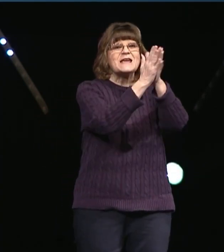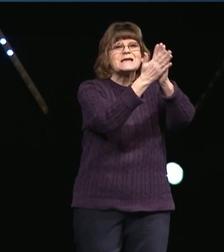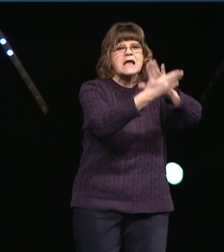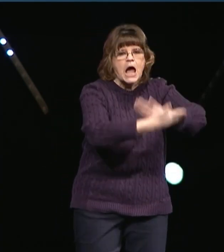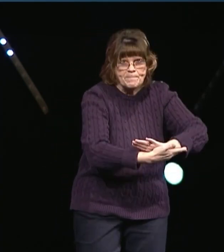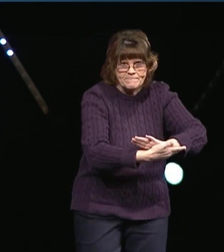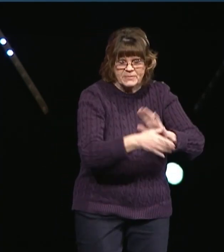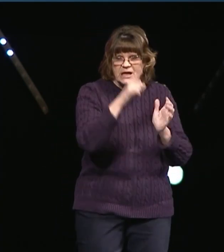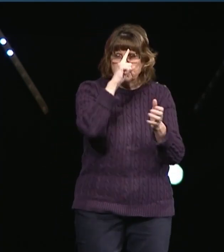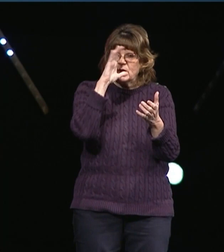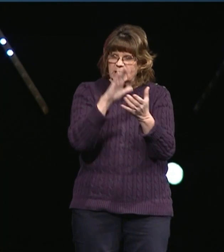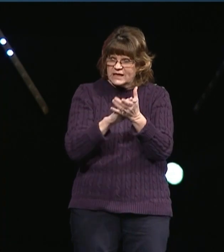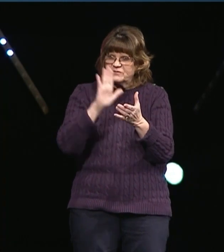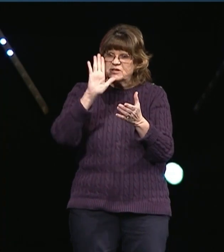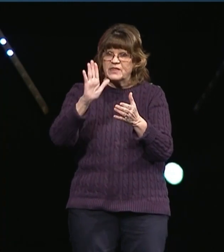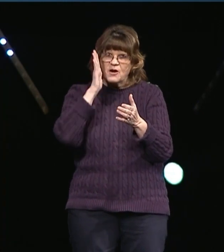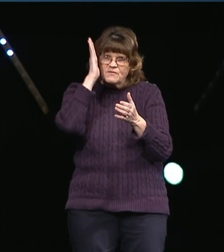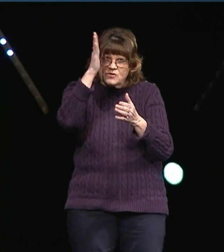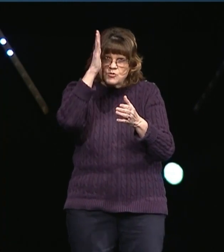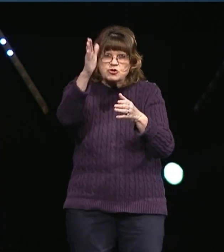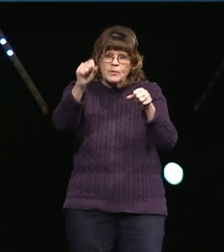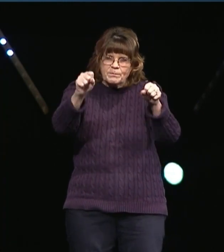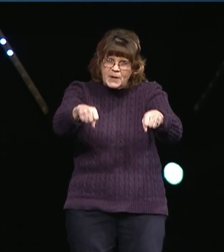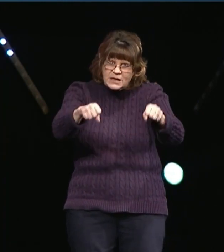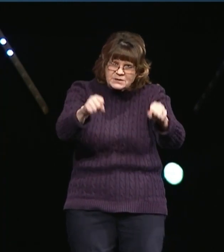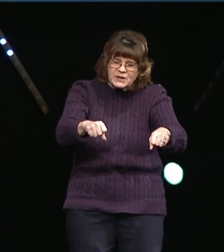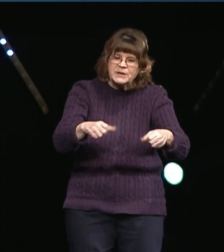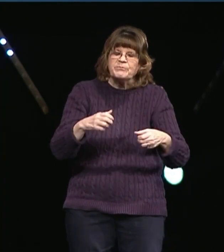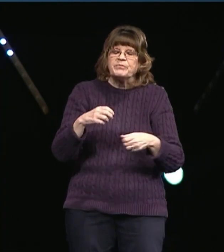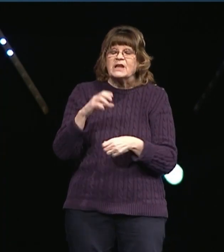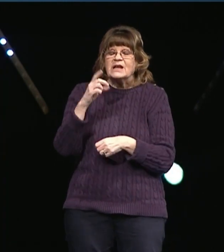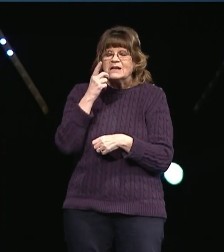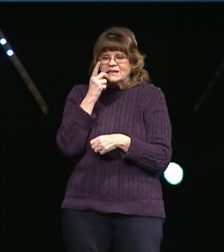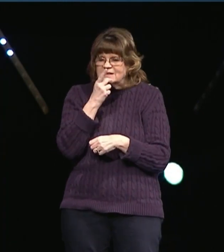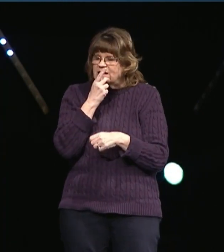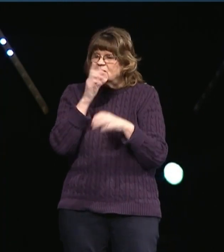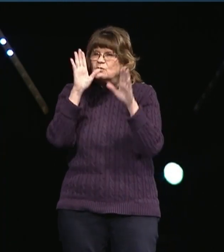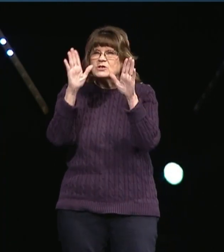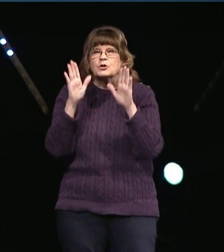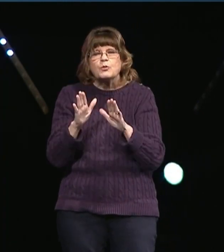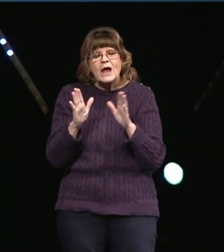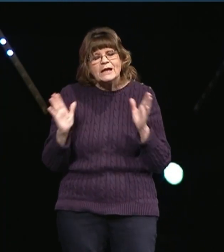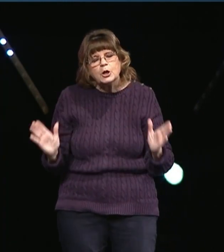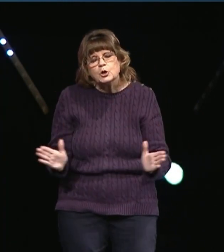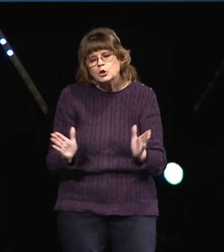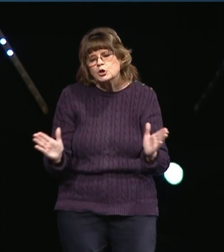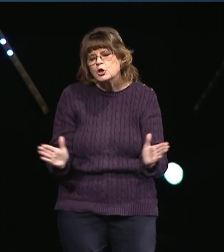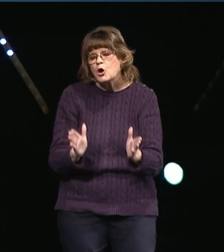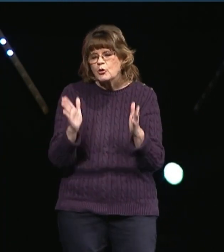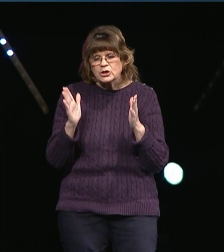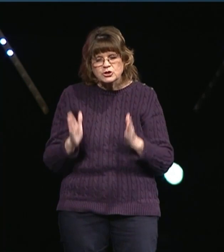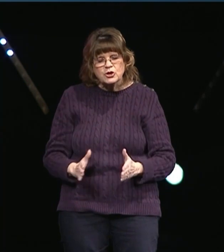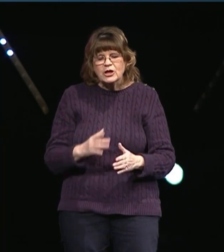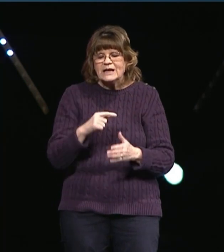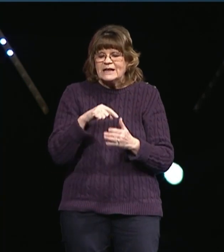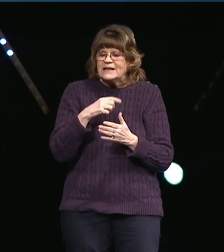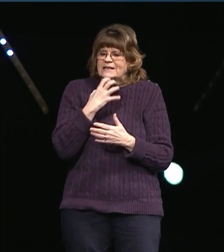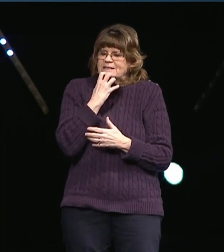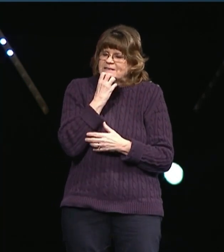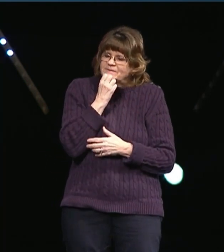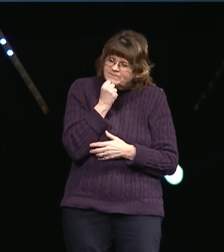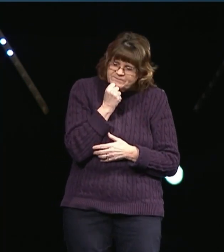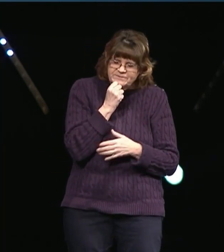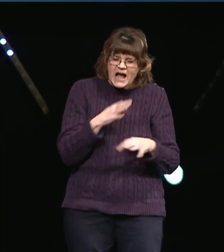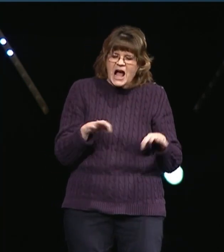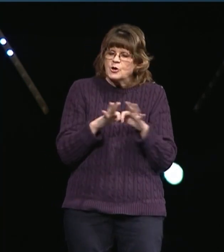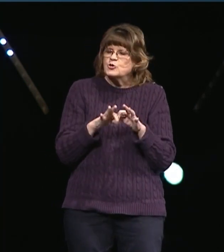potential. He encouraged them in that. Dennis was a genuinely great encourager. He deeply valued everyone he